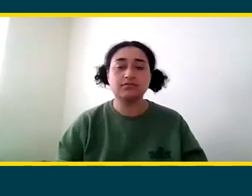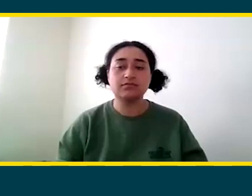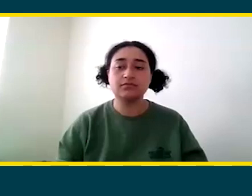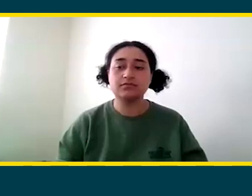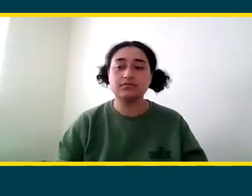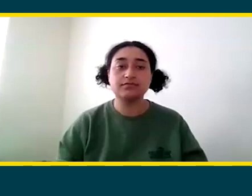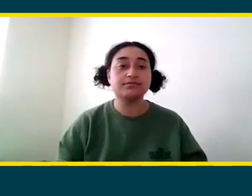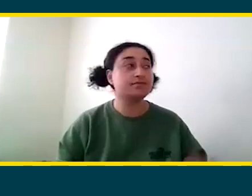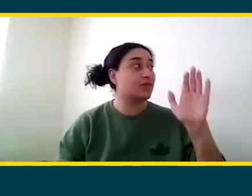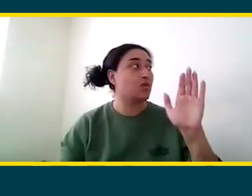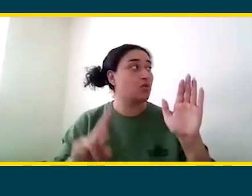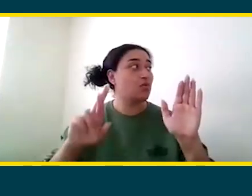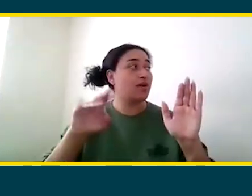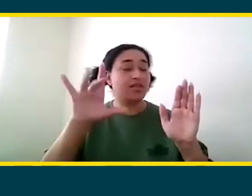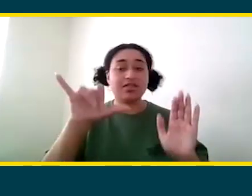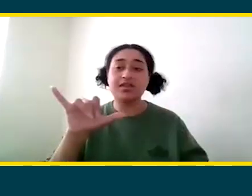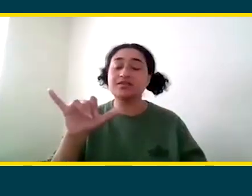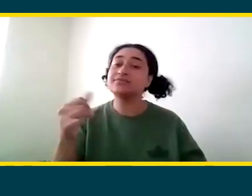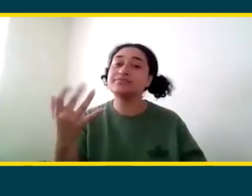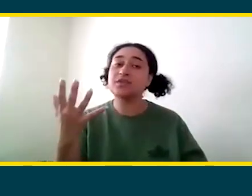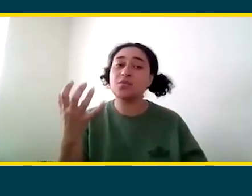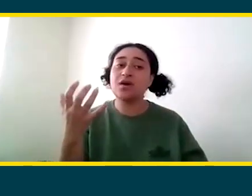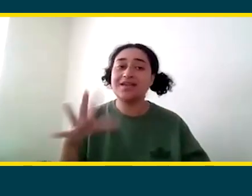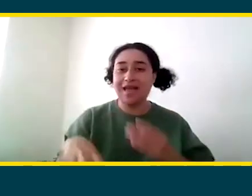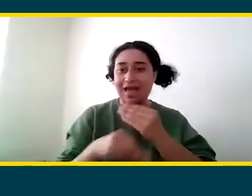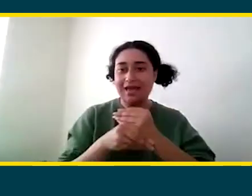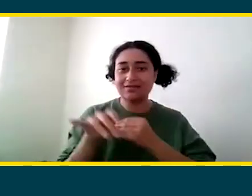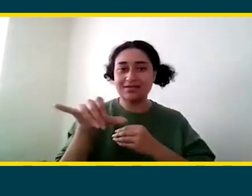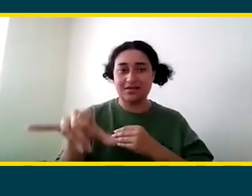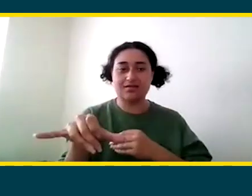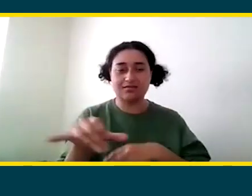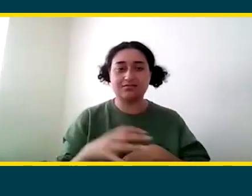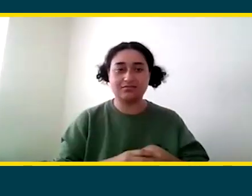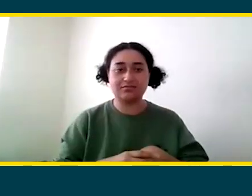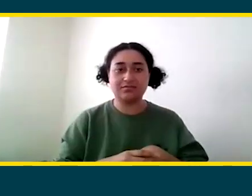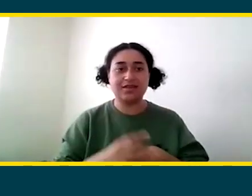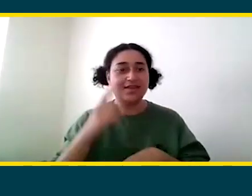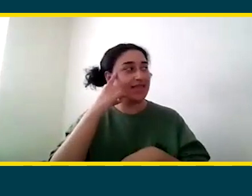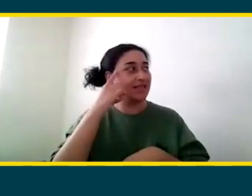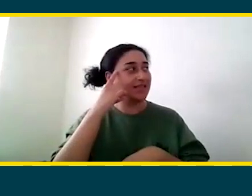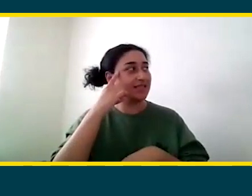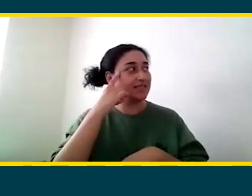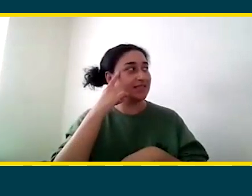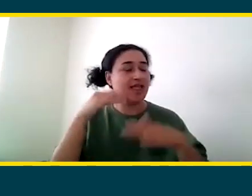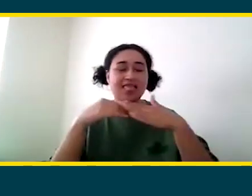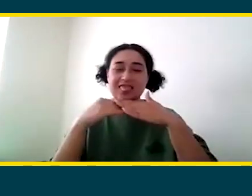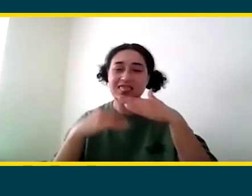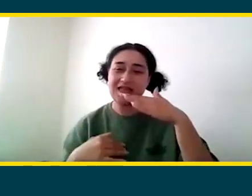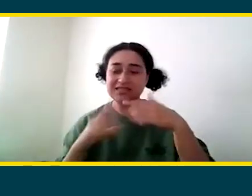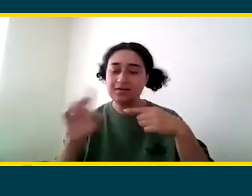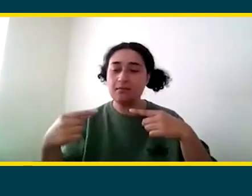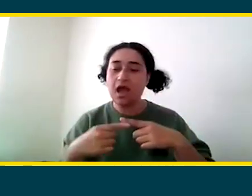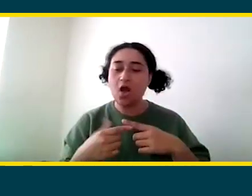This is Riley. I just want to add to that I think it's less about maybe